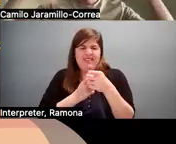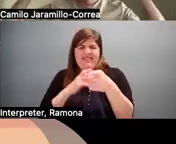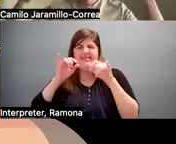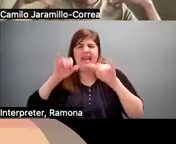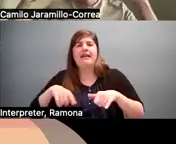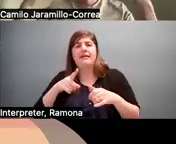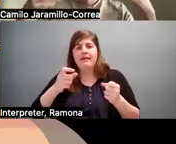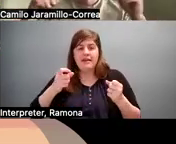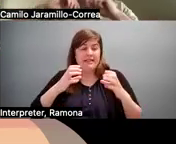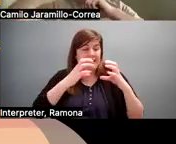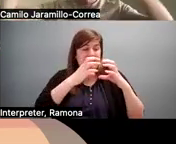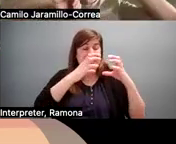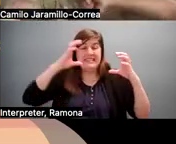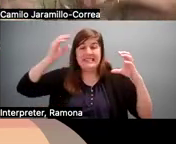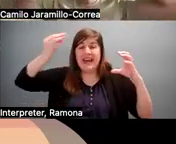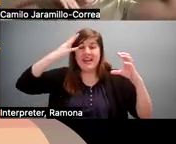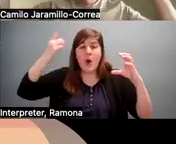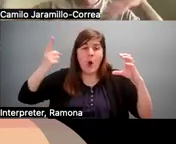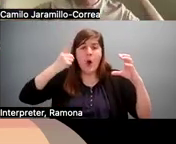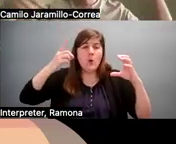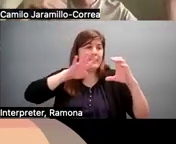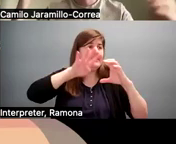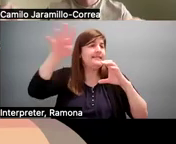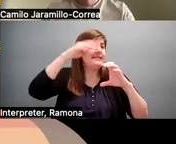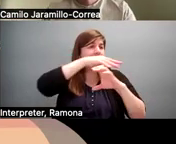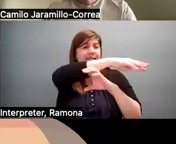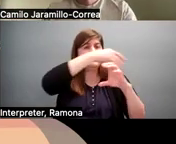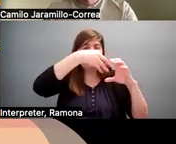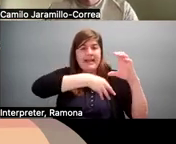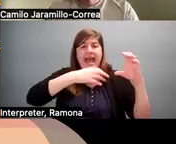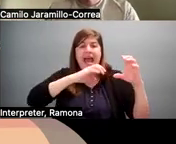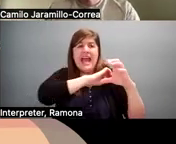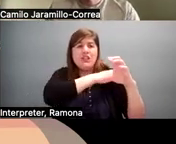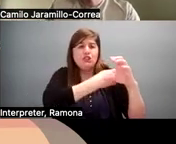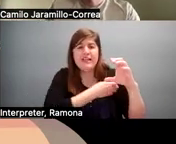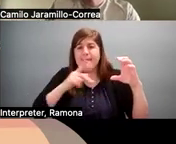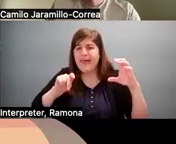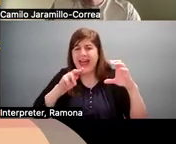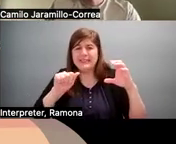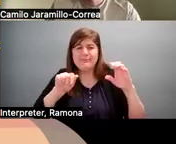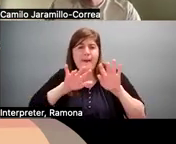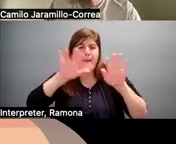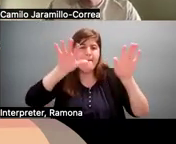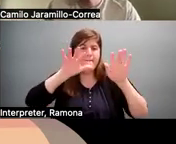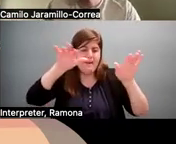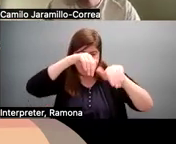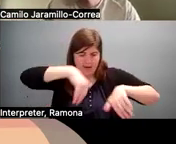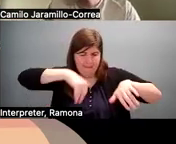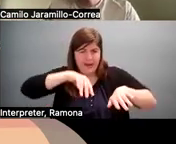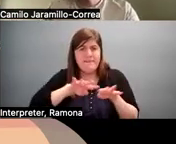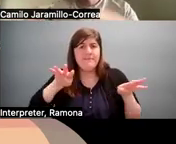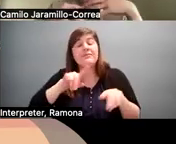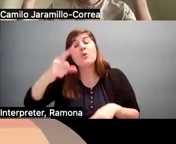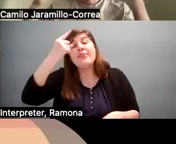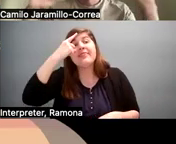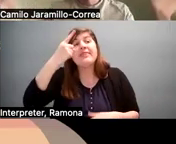just coming from the sun at all time, and then we have these particles flying around everywhere. So even if you're standing here, You might think that it's a quiet and boring